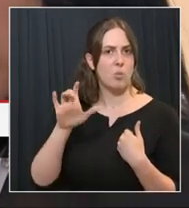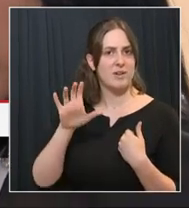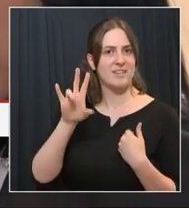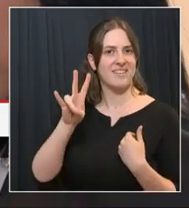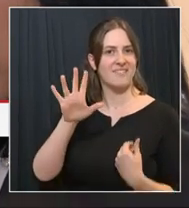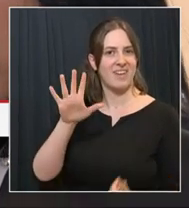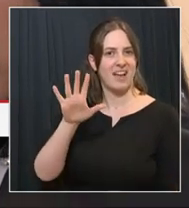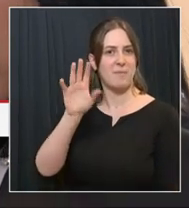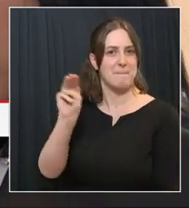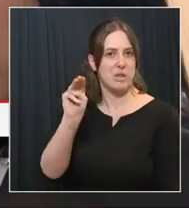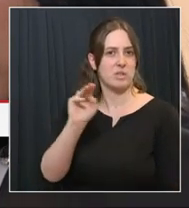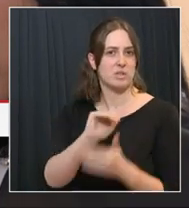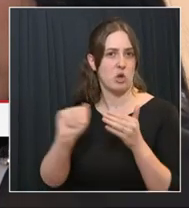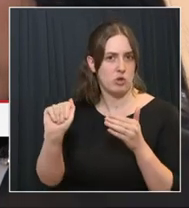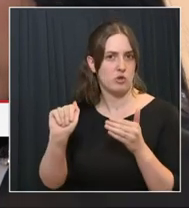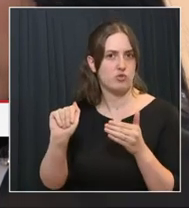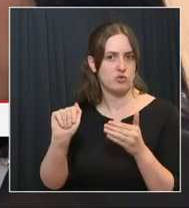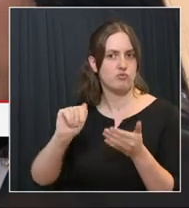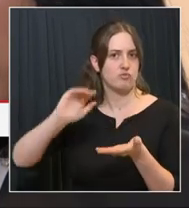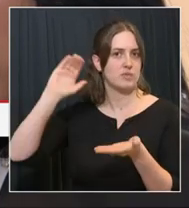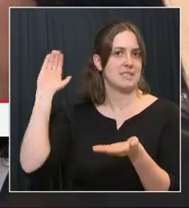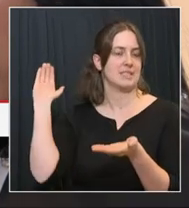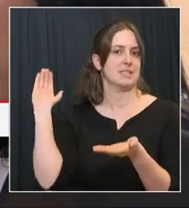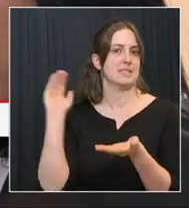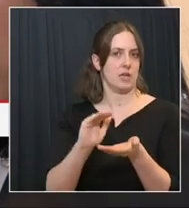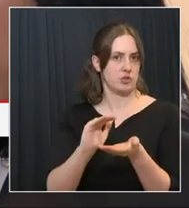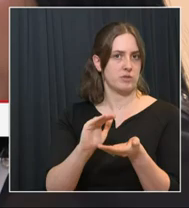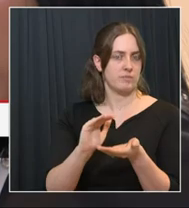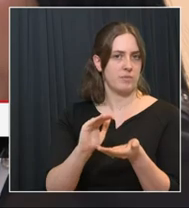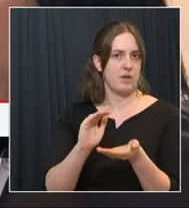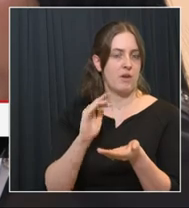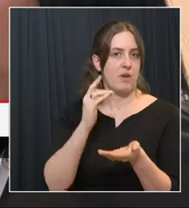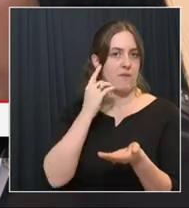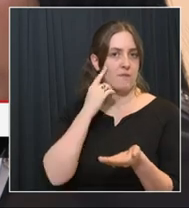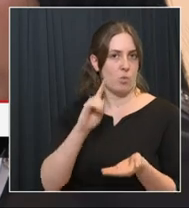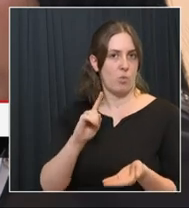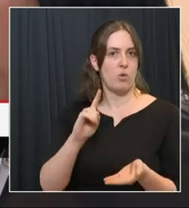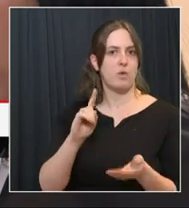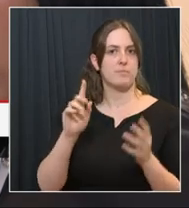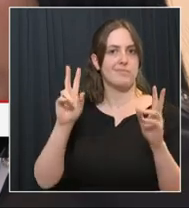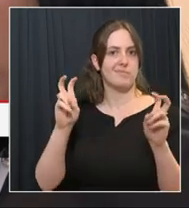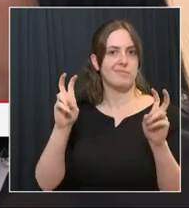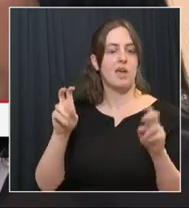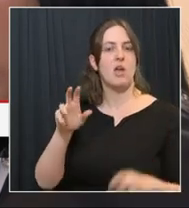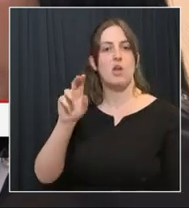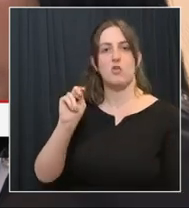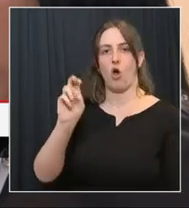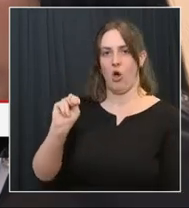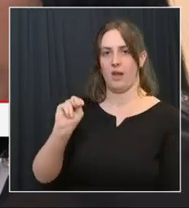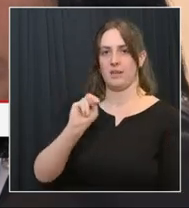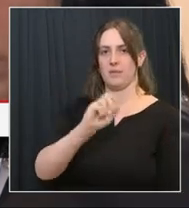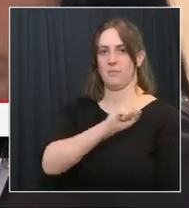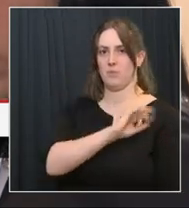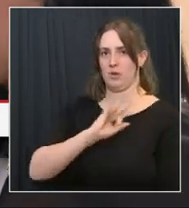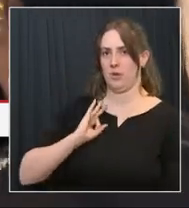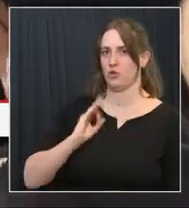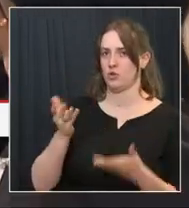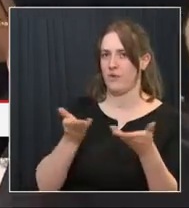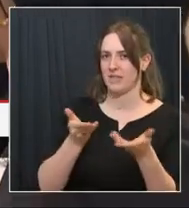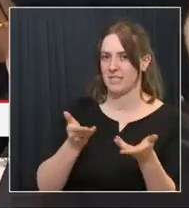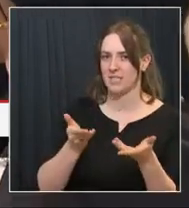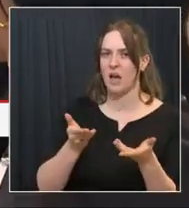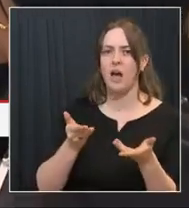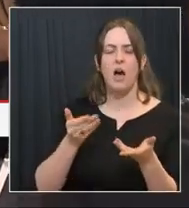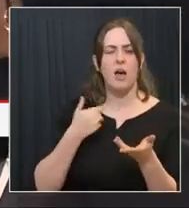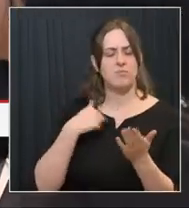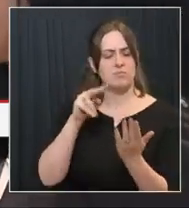$175 million reduction in non-personnel services. And in that, I understand it was said earlier